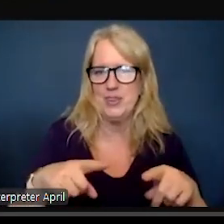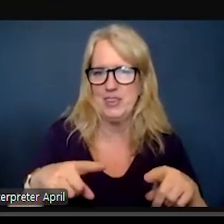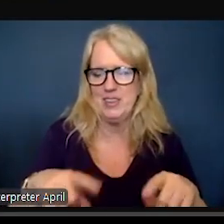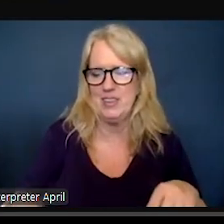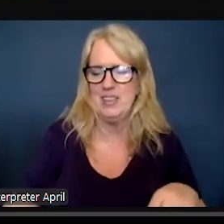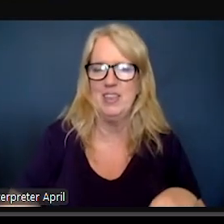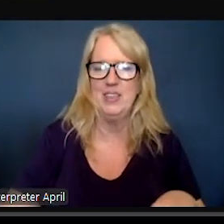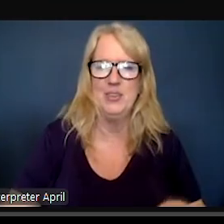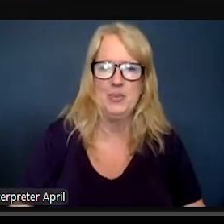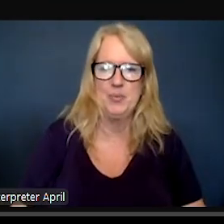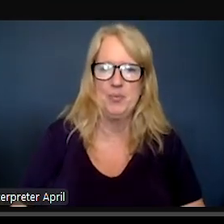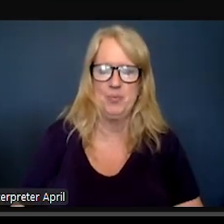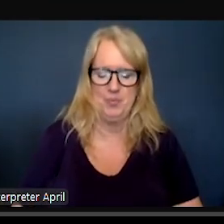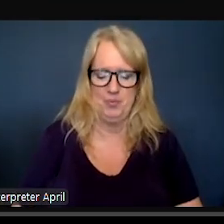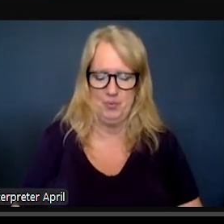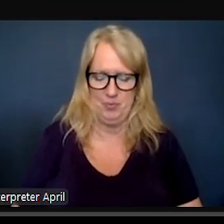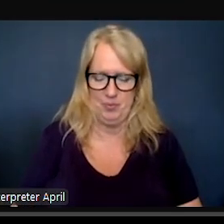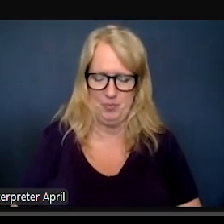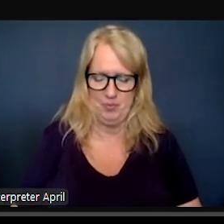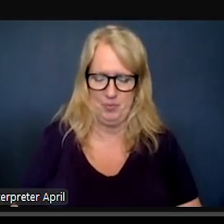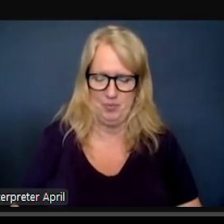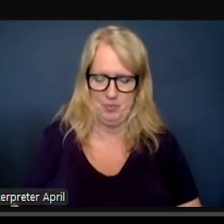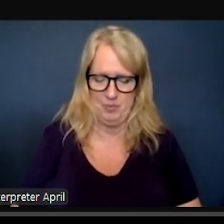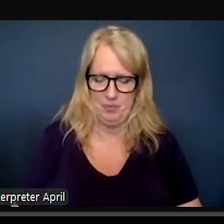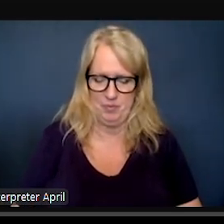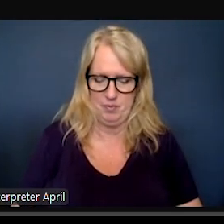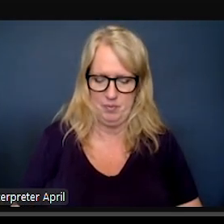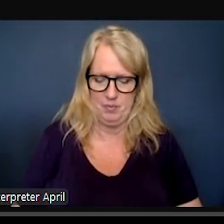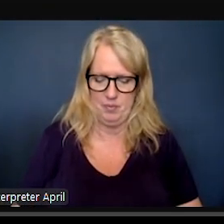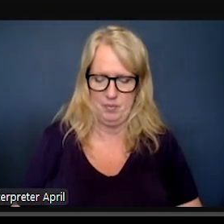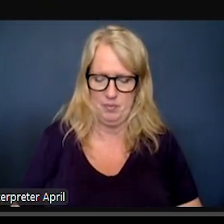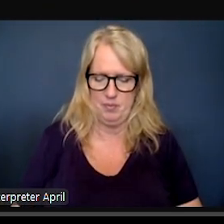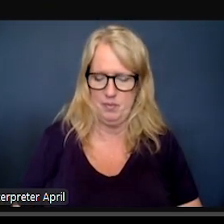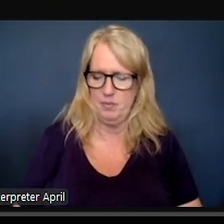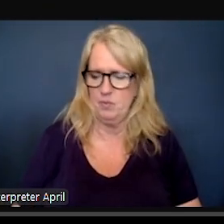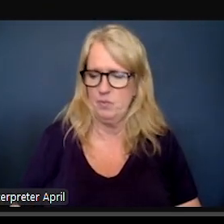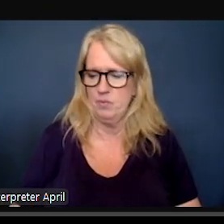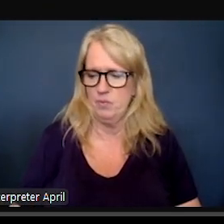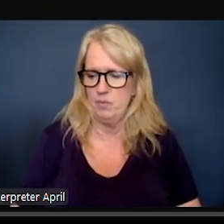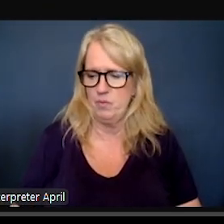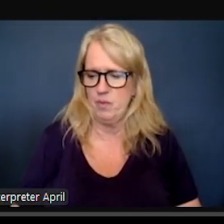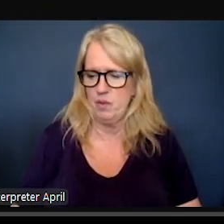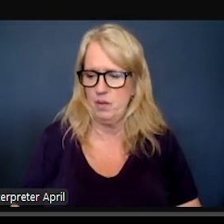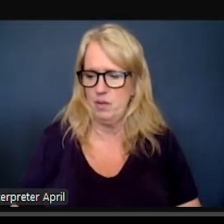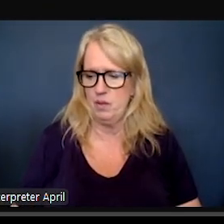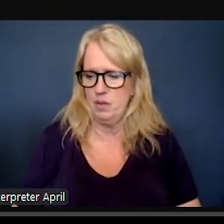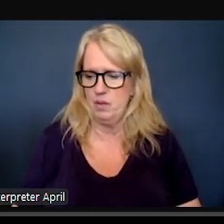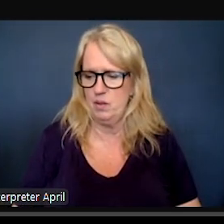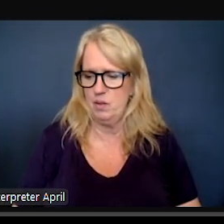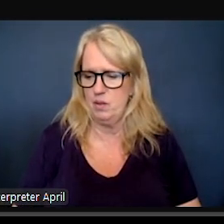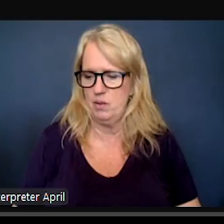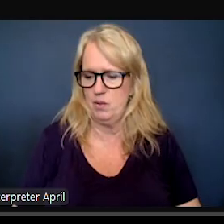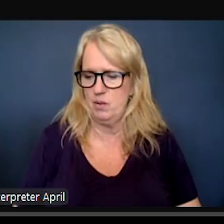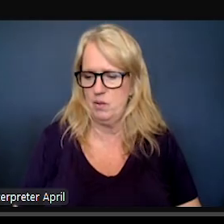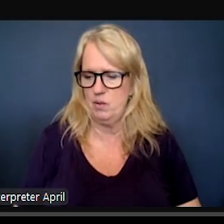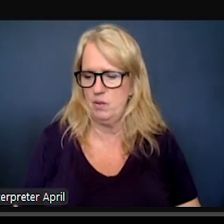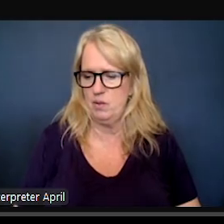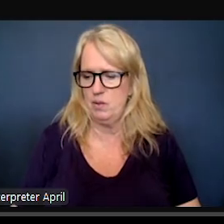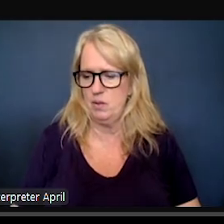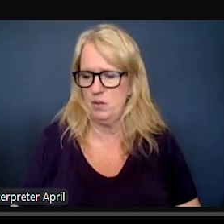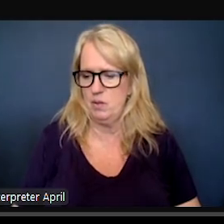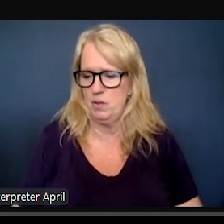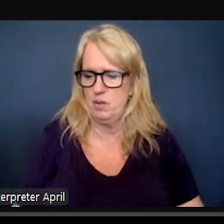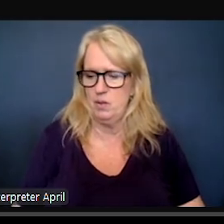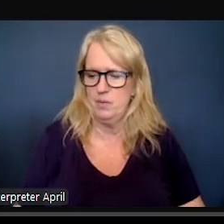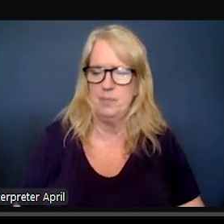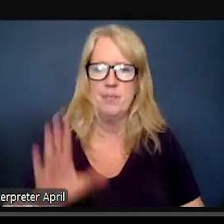go. We know you've got some videos, so we look forward to seeing those. I do. So Yeah. thanks everyone for having me. And I